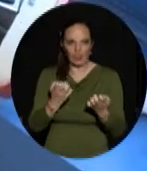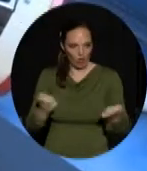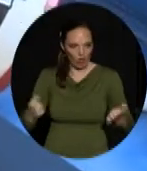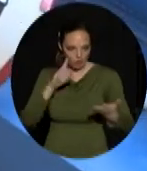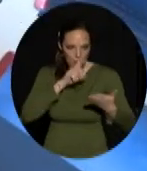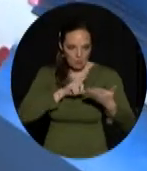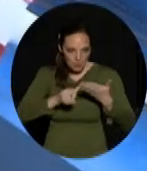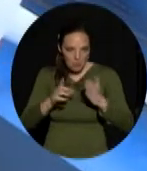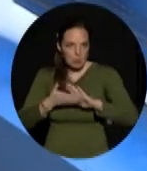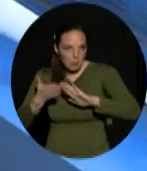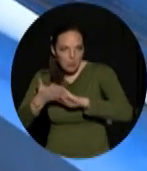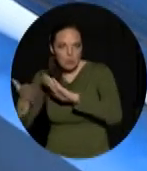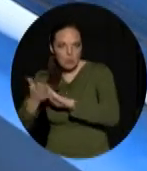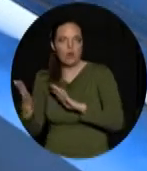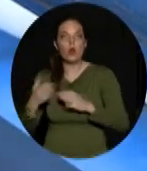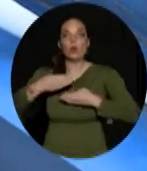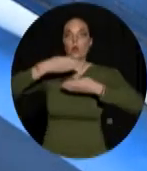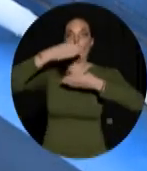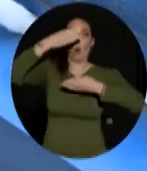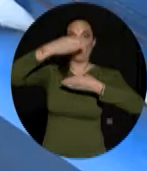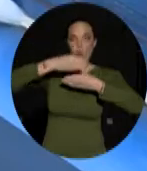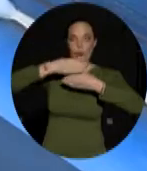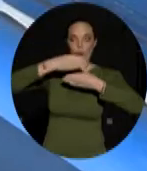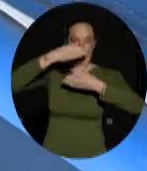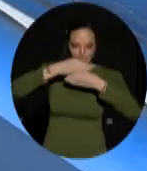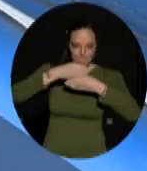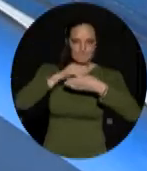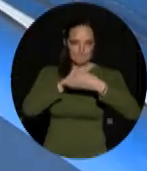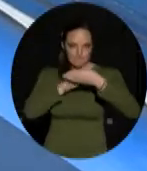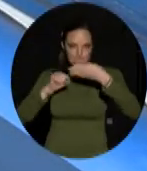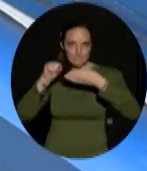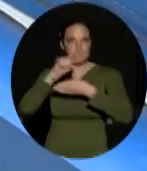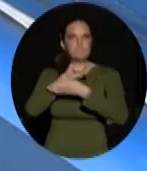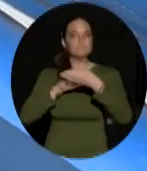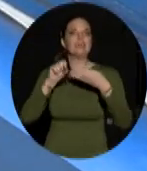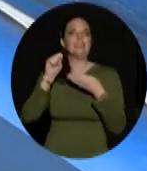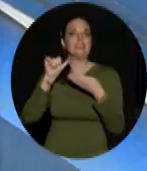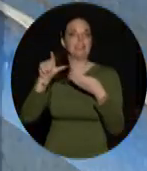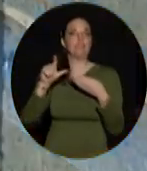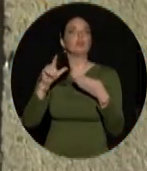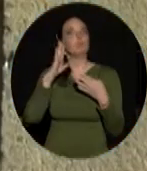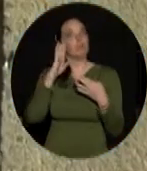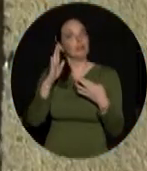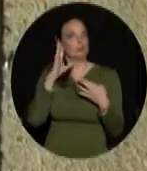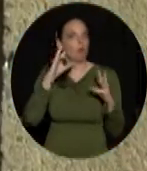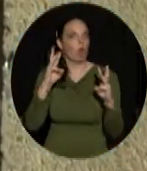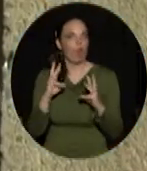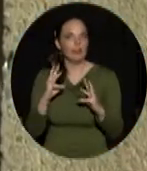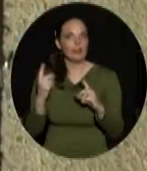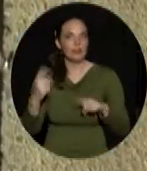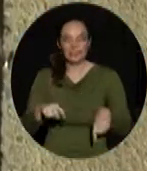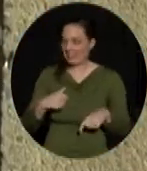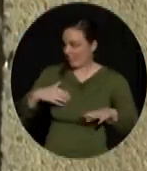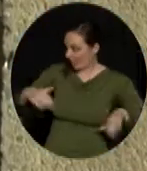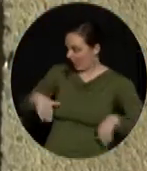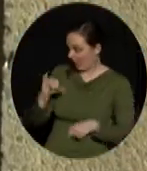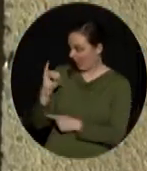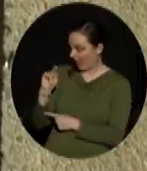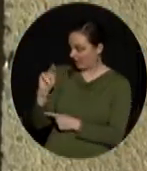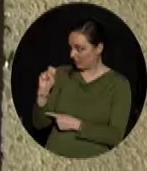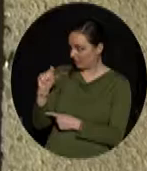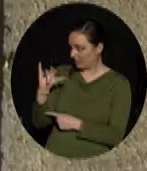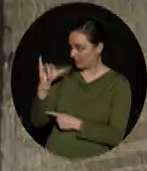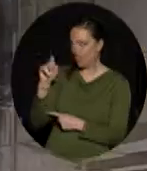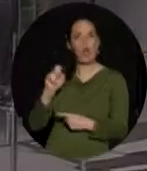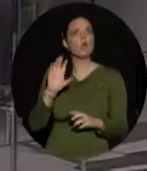windows are sealed, that everything is ready should that winter weather strike kind of unexpectedly as it is known to do. Is it too late to insulate? It's not too late